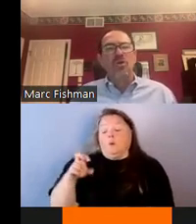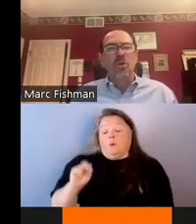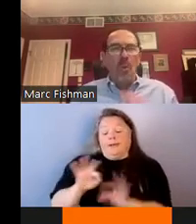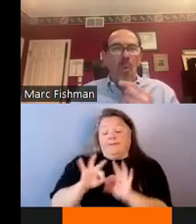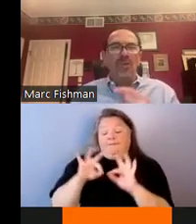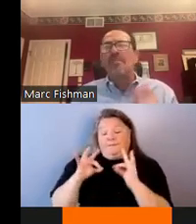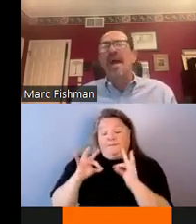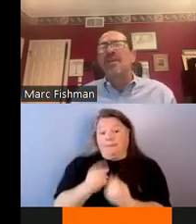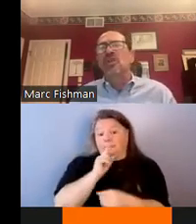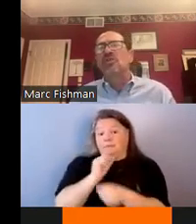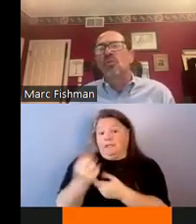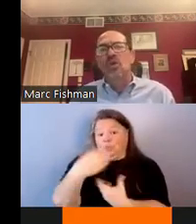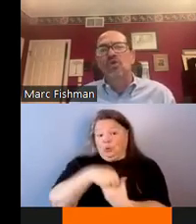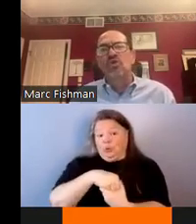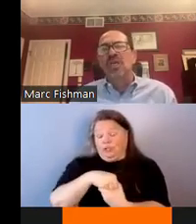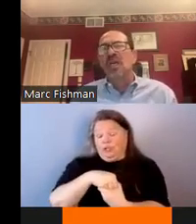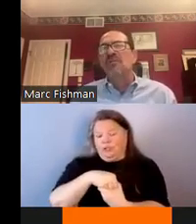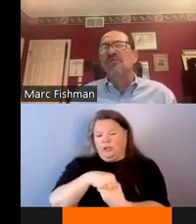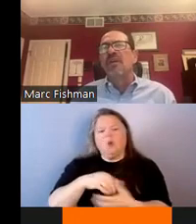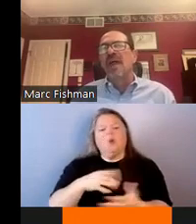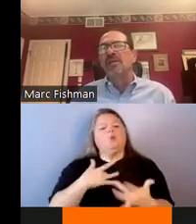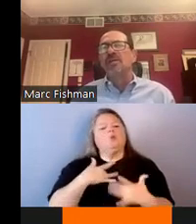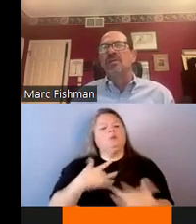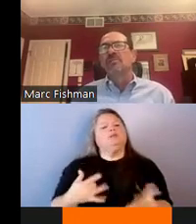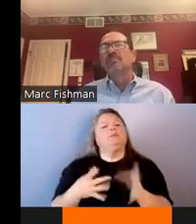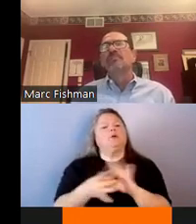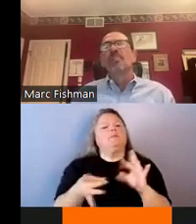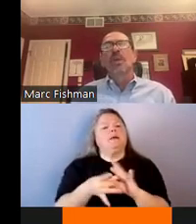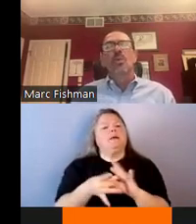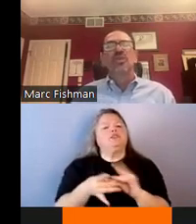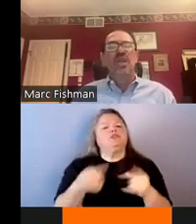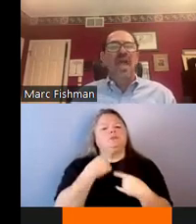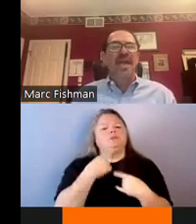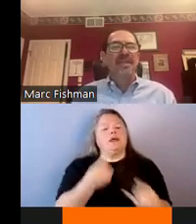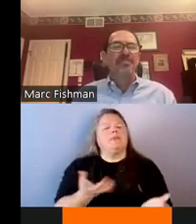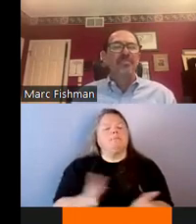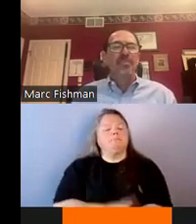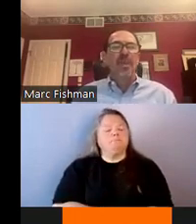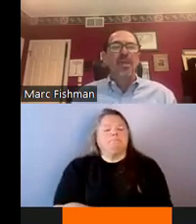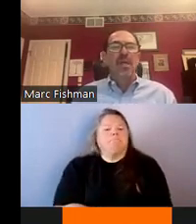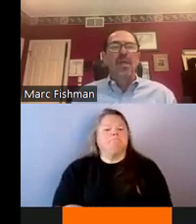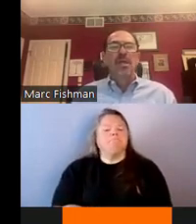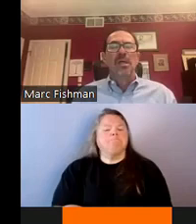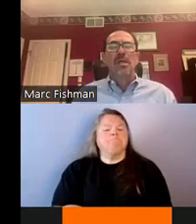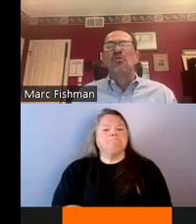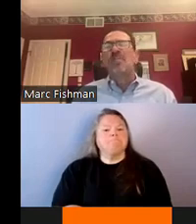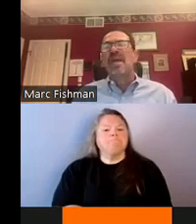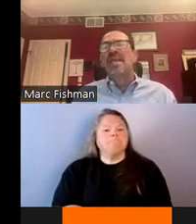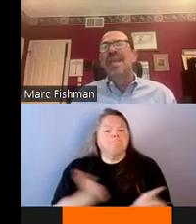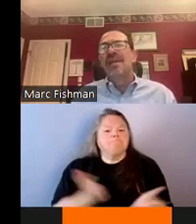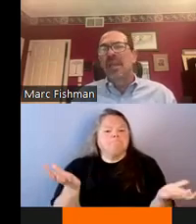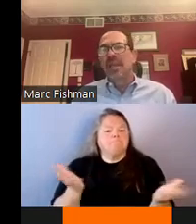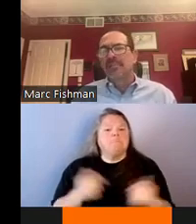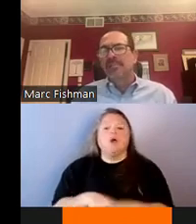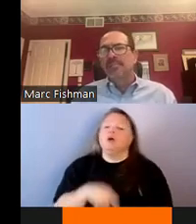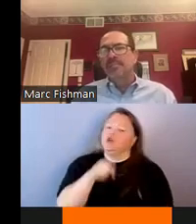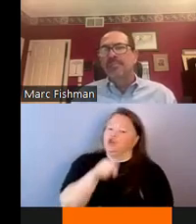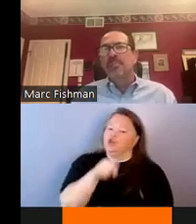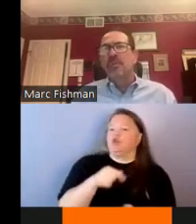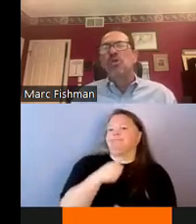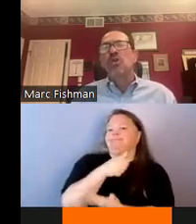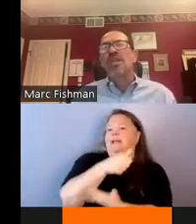but when we do, what's the message we usually give to families? We say, You've been